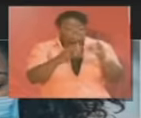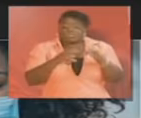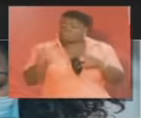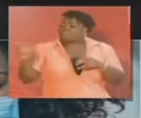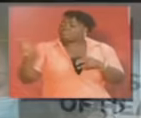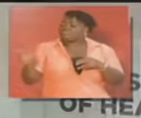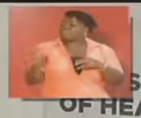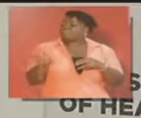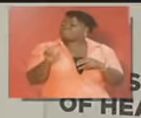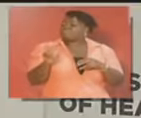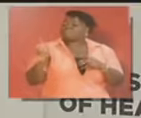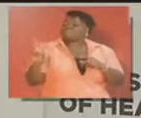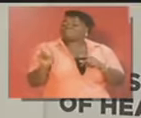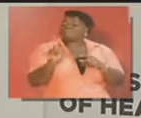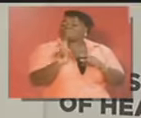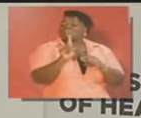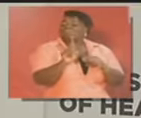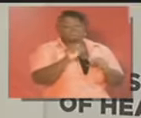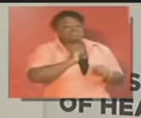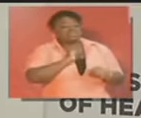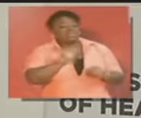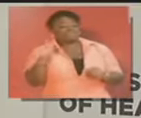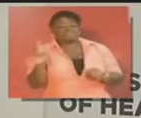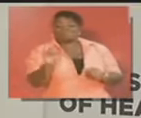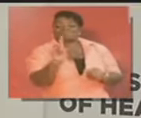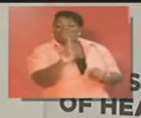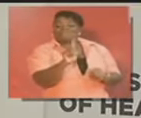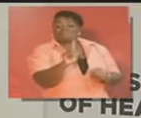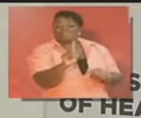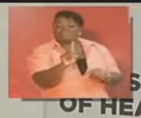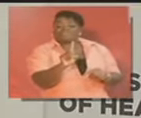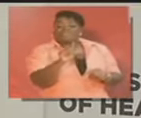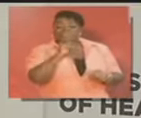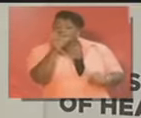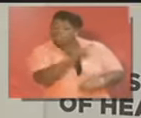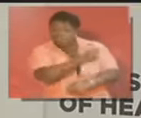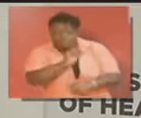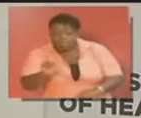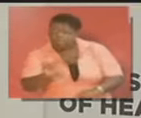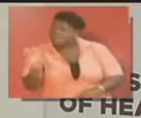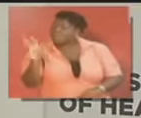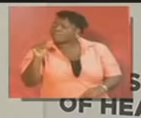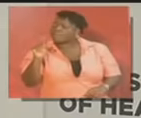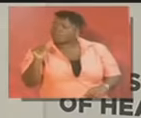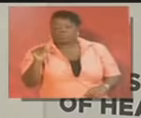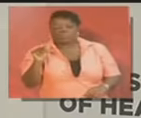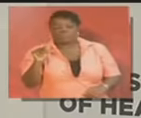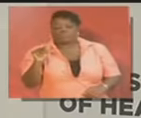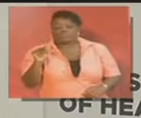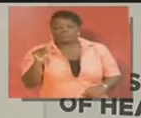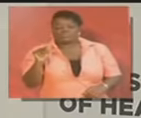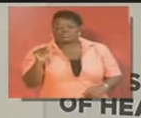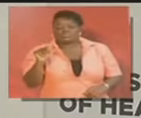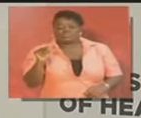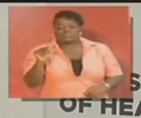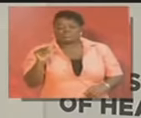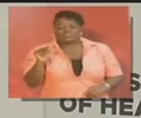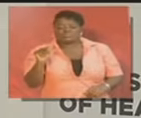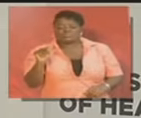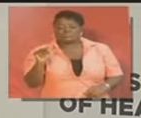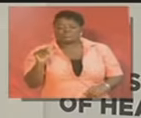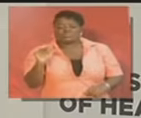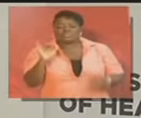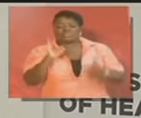if a person walks into the facility, they're not vaccinated immediately. They will be used,